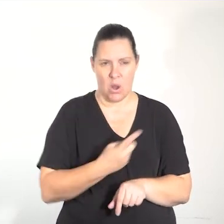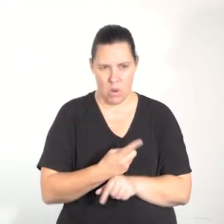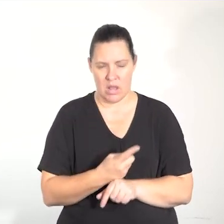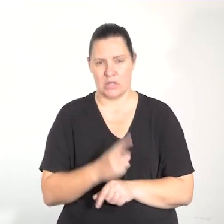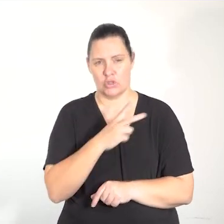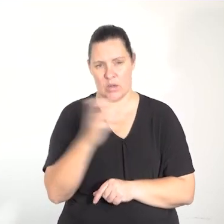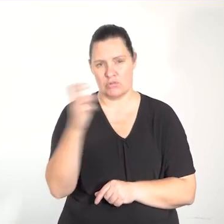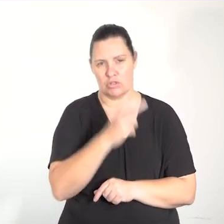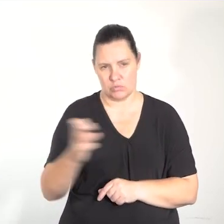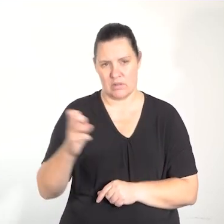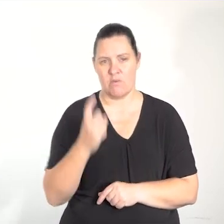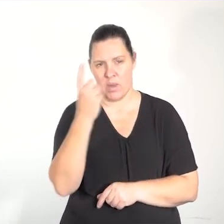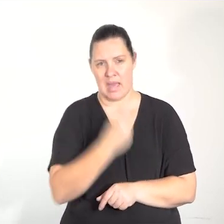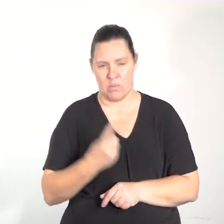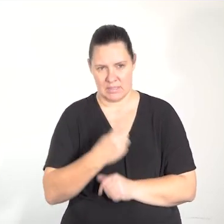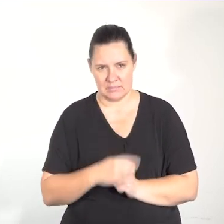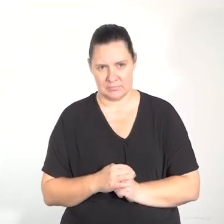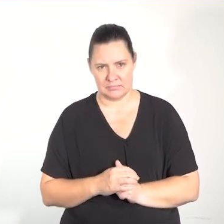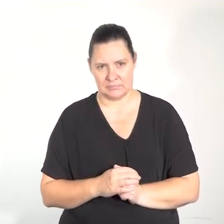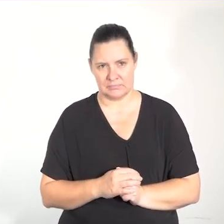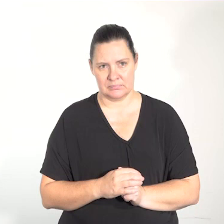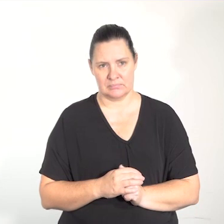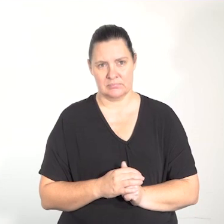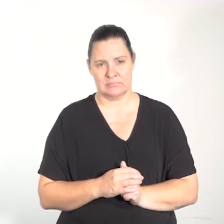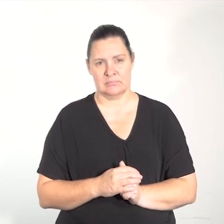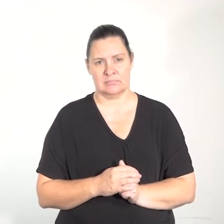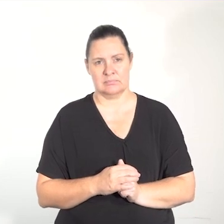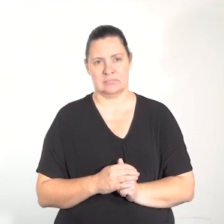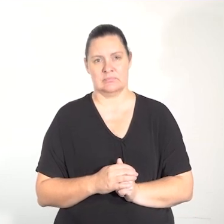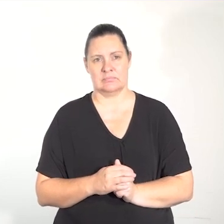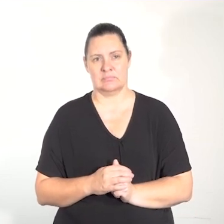200 kilometers per hour.